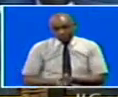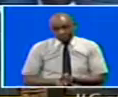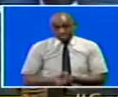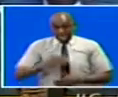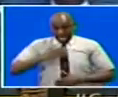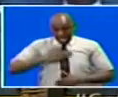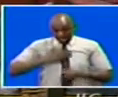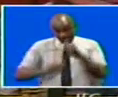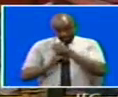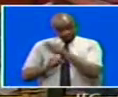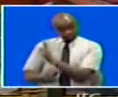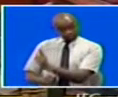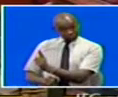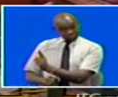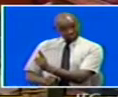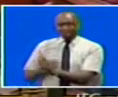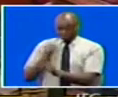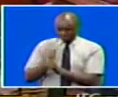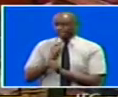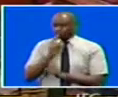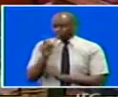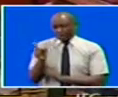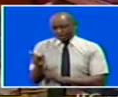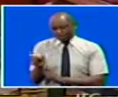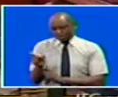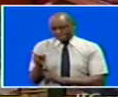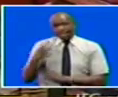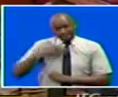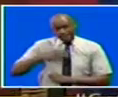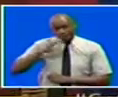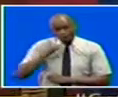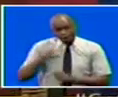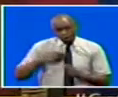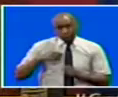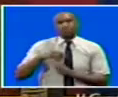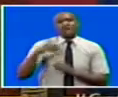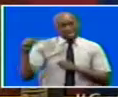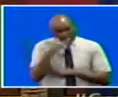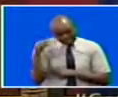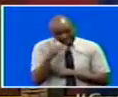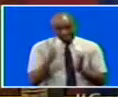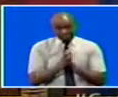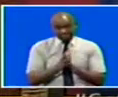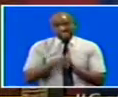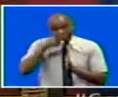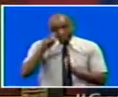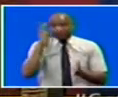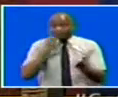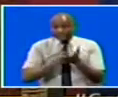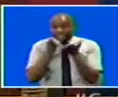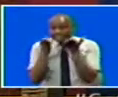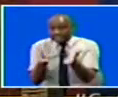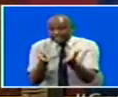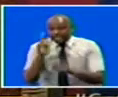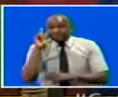Our support has ensured that the residents of Morogash in Garissa have witnessed